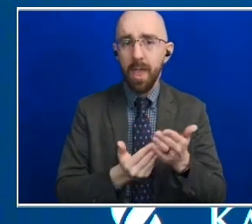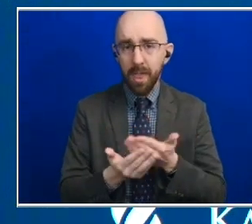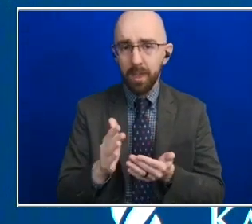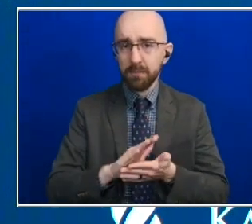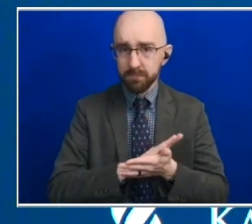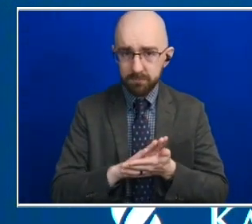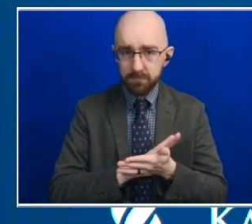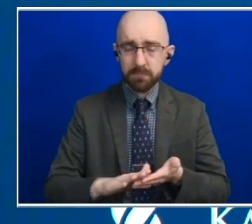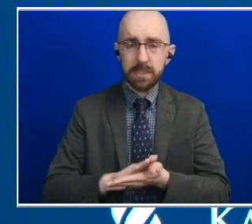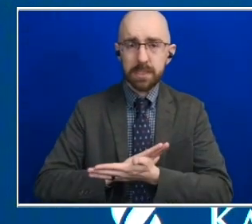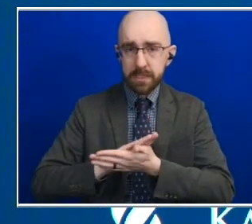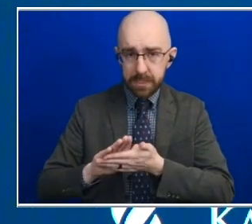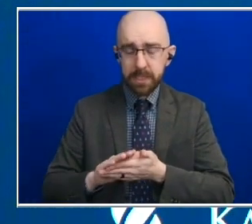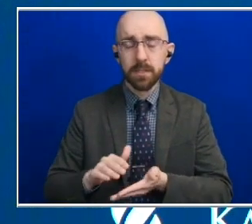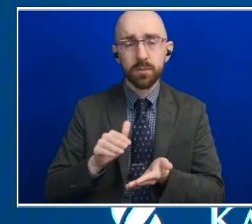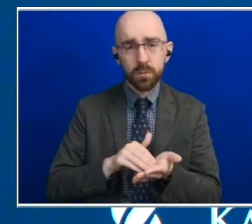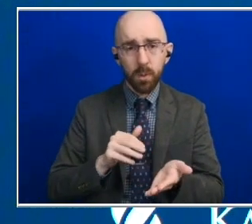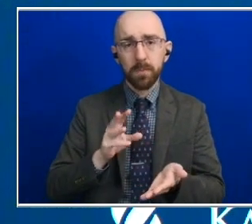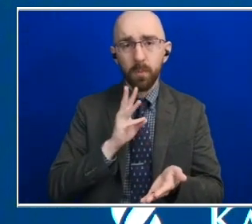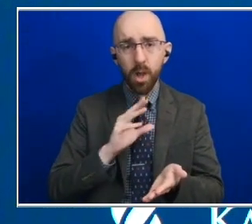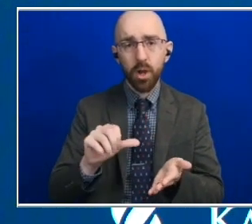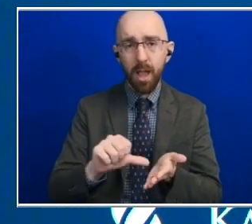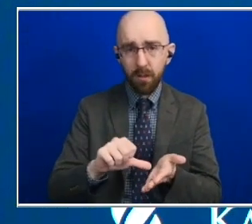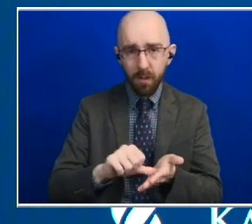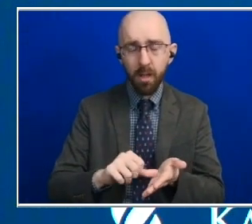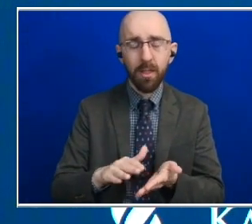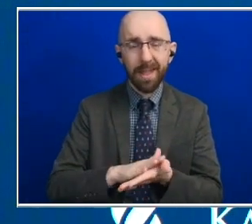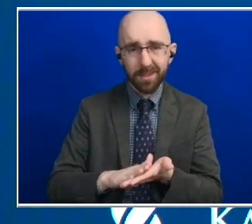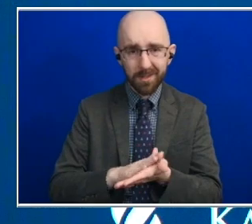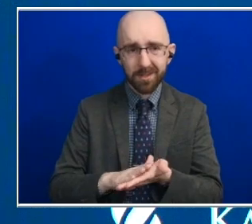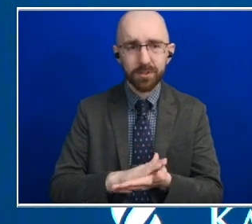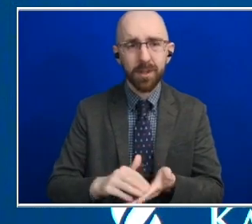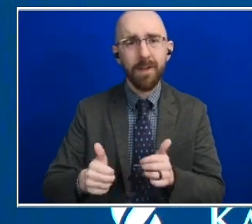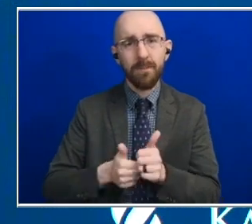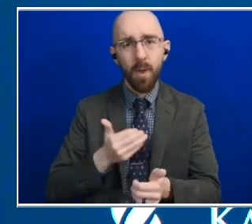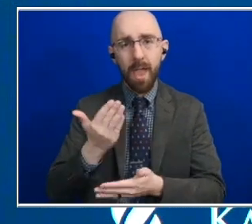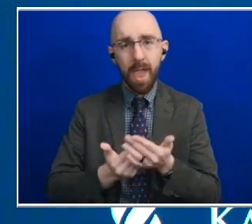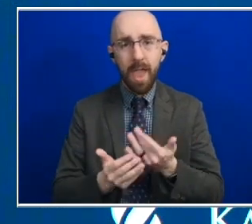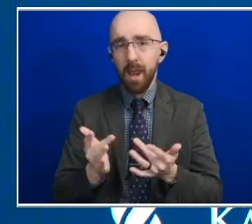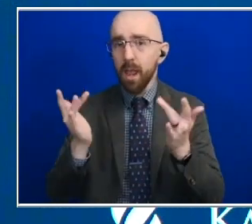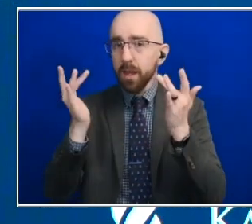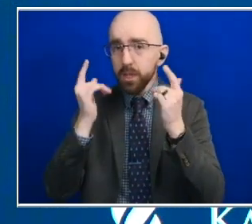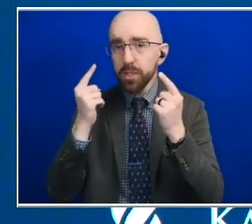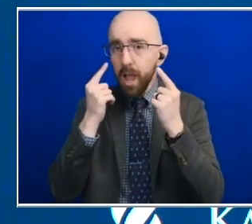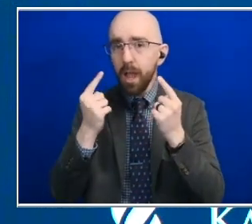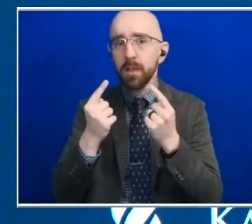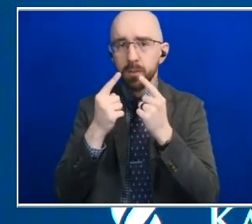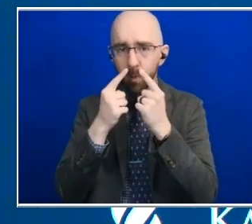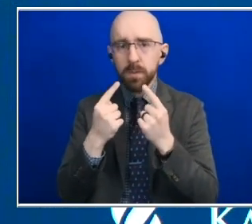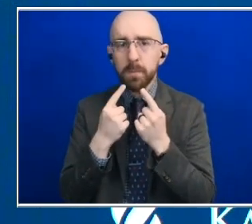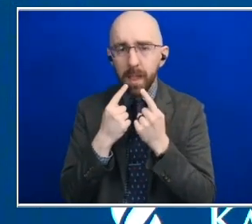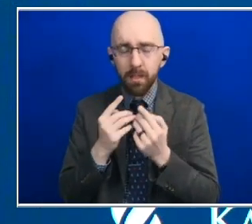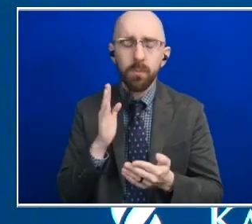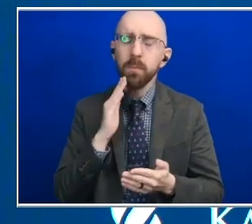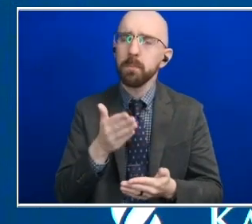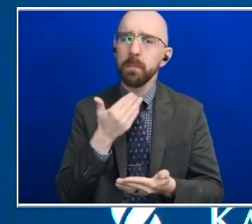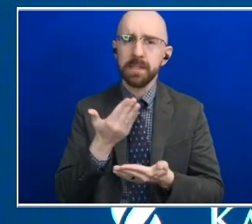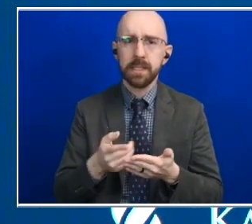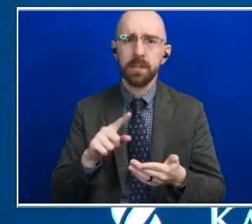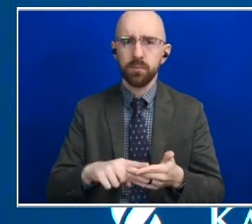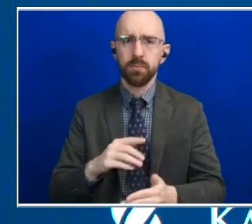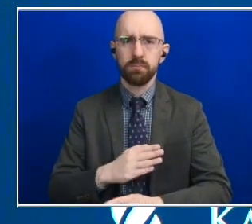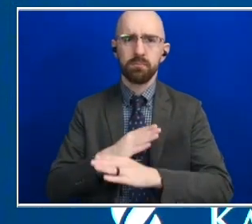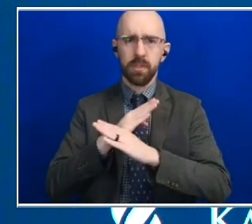soap and water, alcohol-based hand sanitizers, avoid putting your hands in your eyes, your nose, your mouth. That is going to be the best thing to help protect you getting infected from a lot of